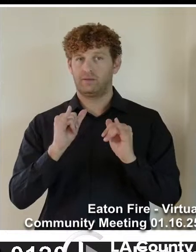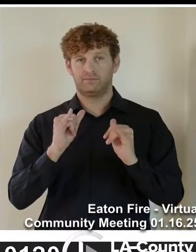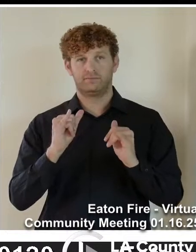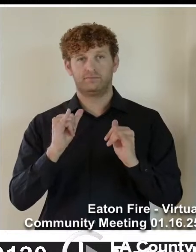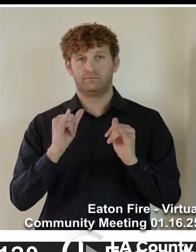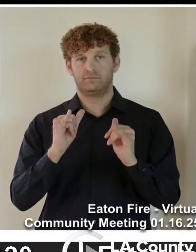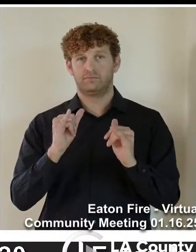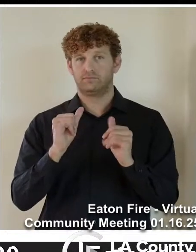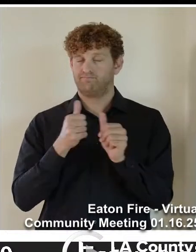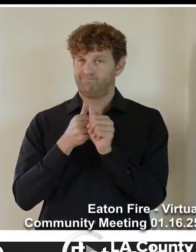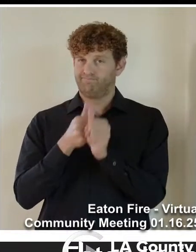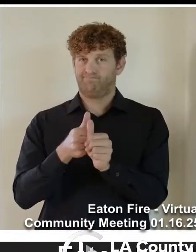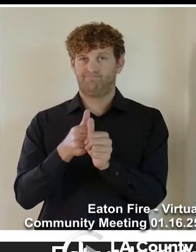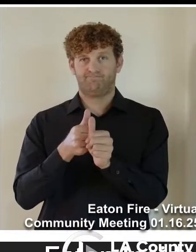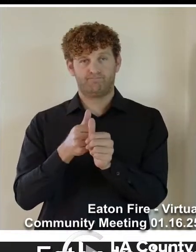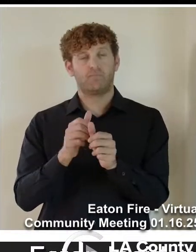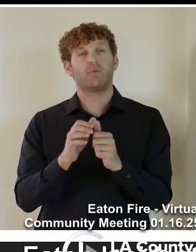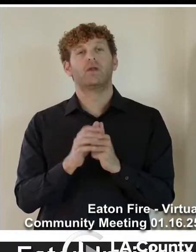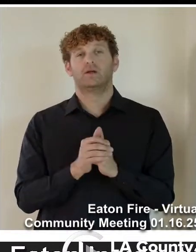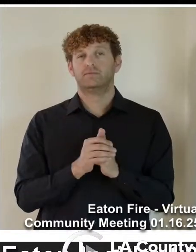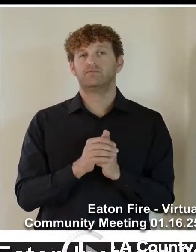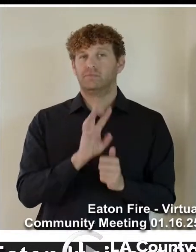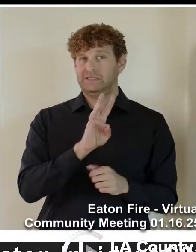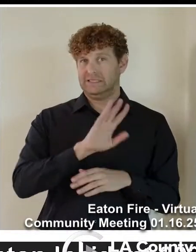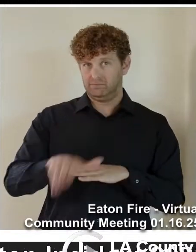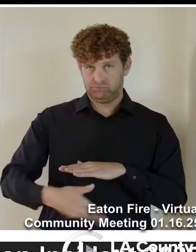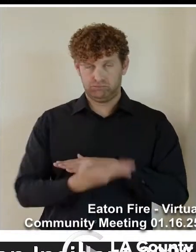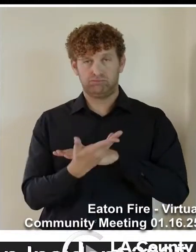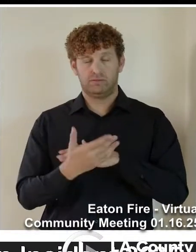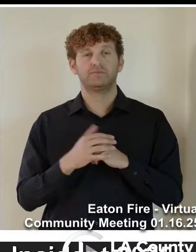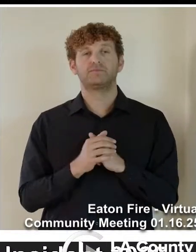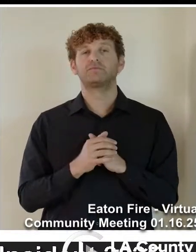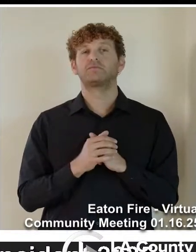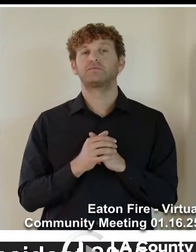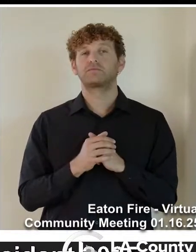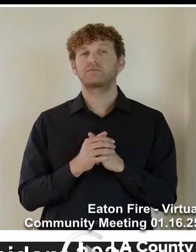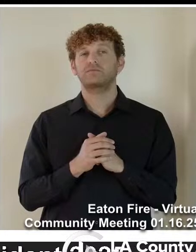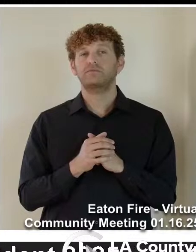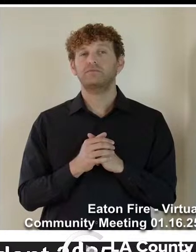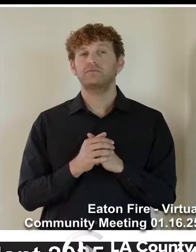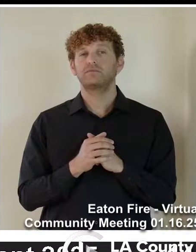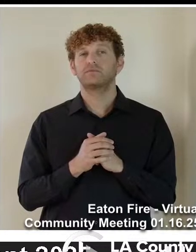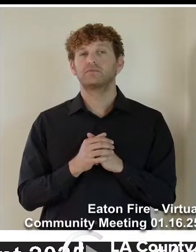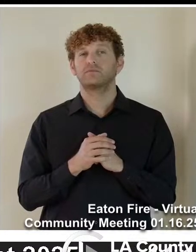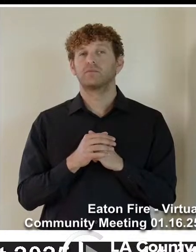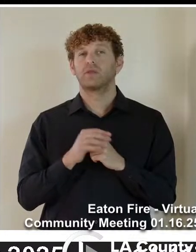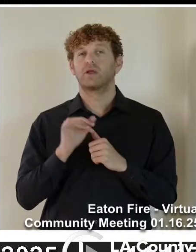a.m. For closures and status of your residence, you could also go to